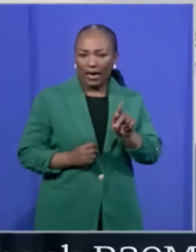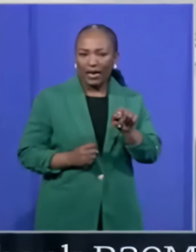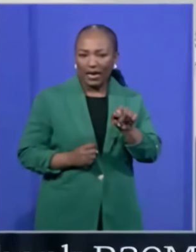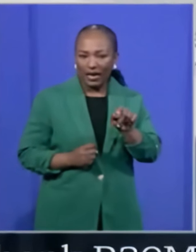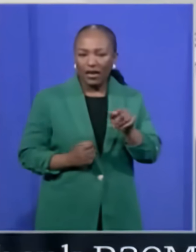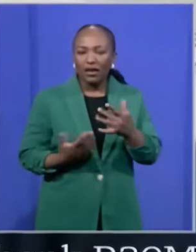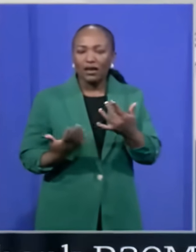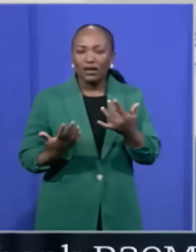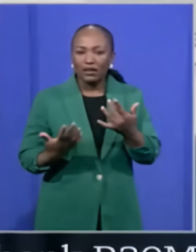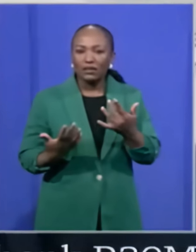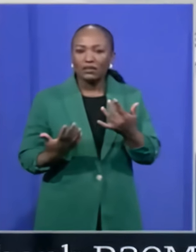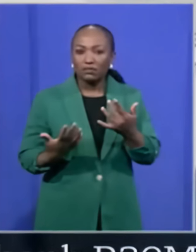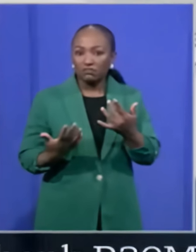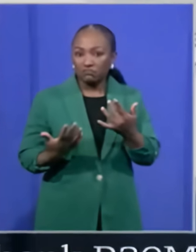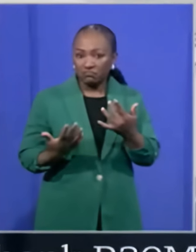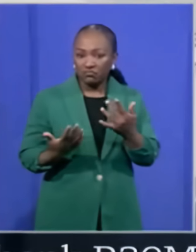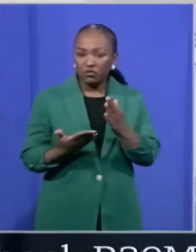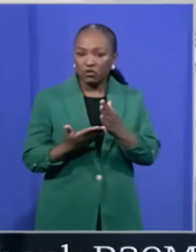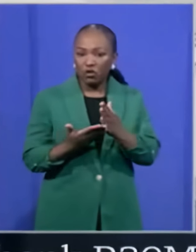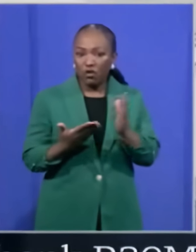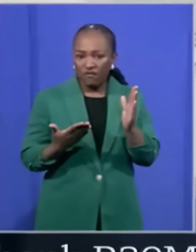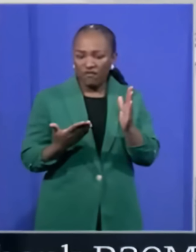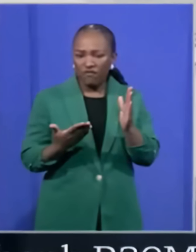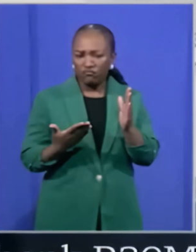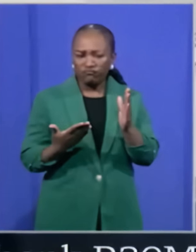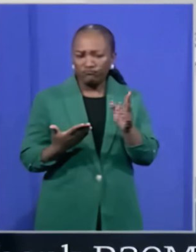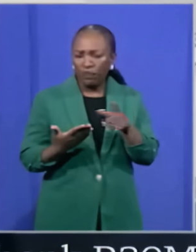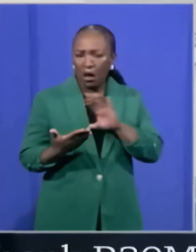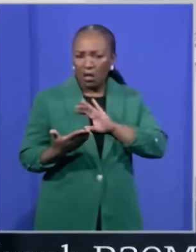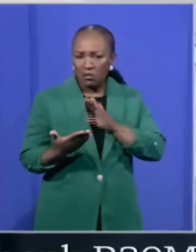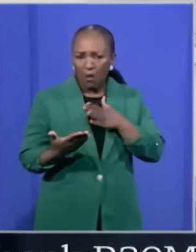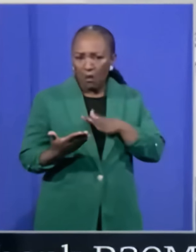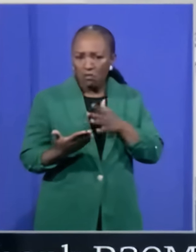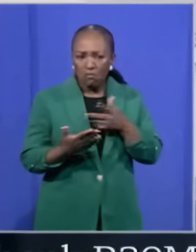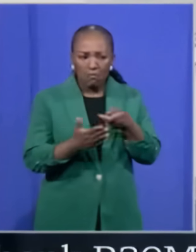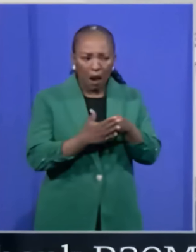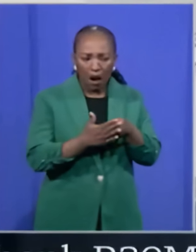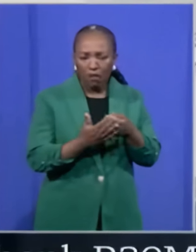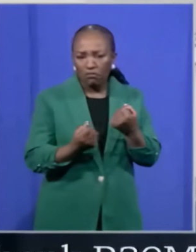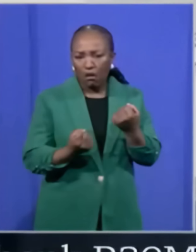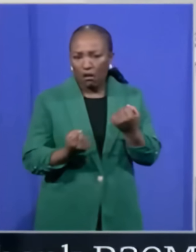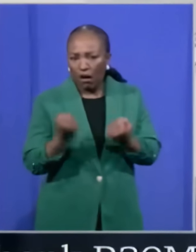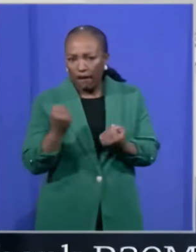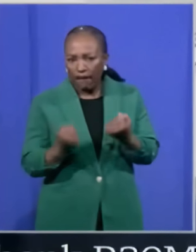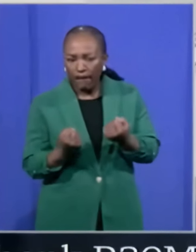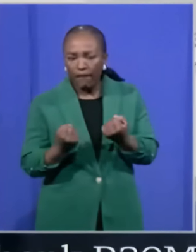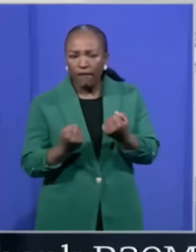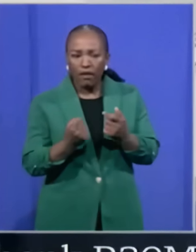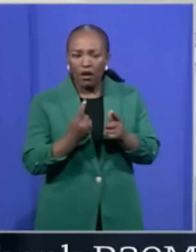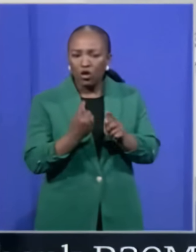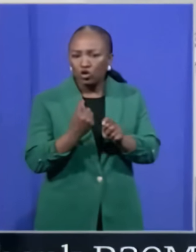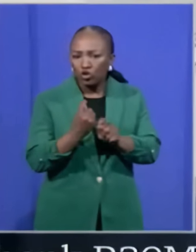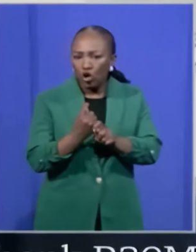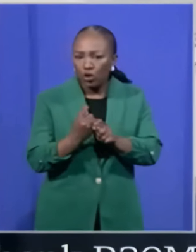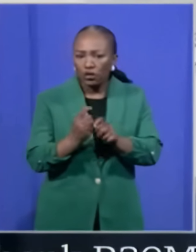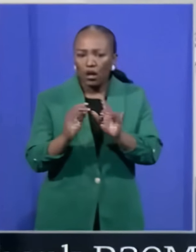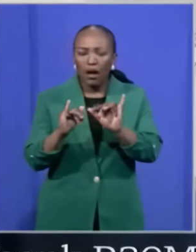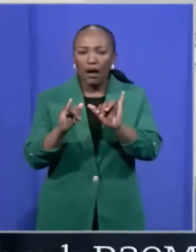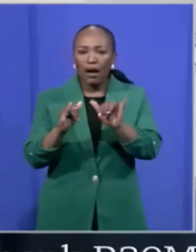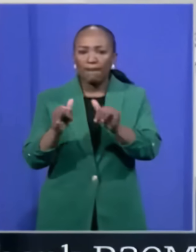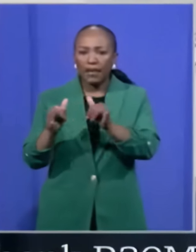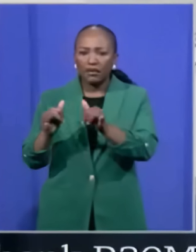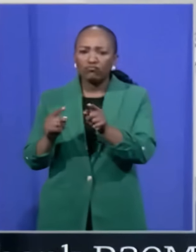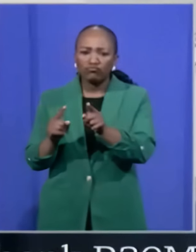removed. A customer that wants to buy vehicles from Toyota dealerships has the